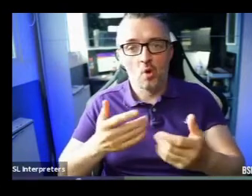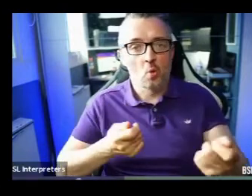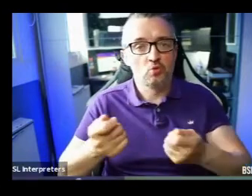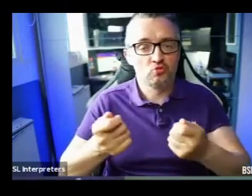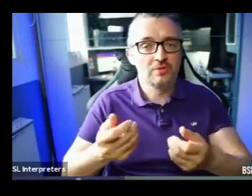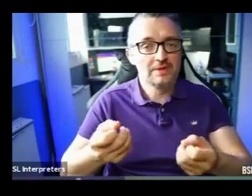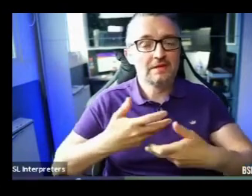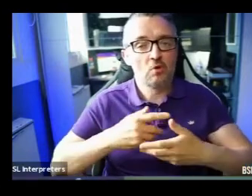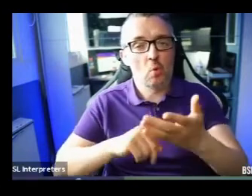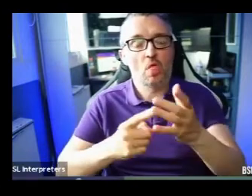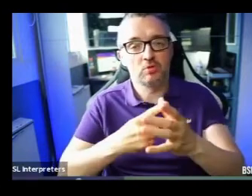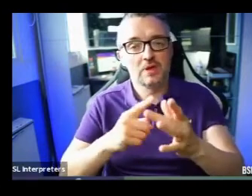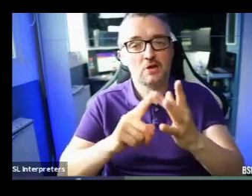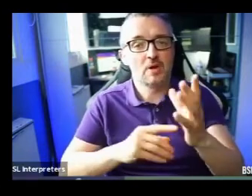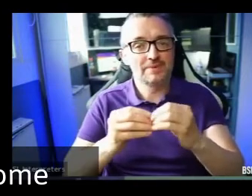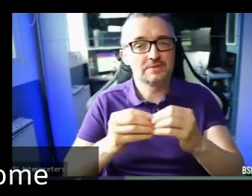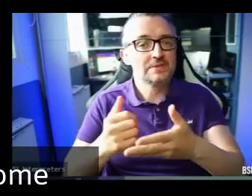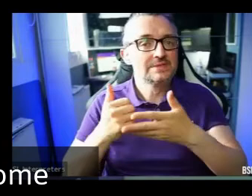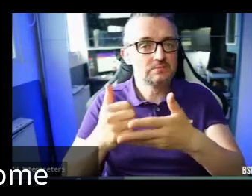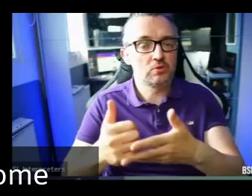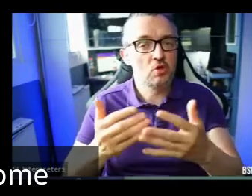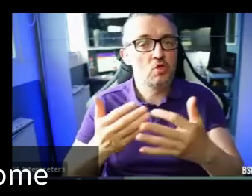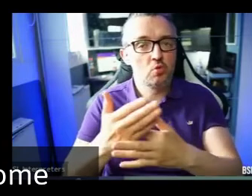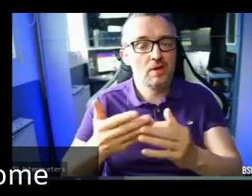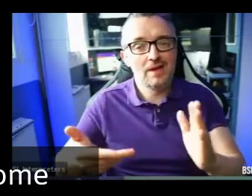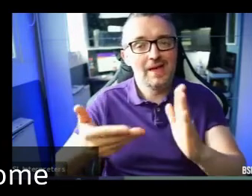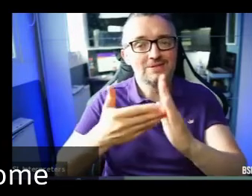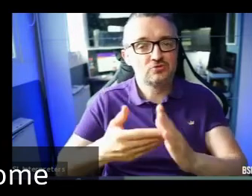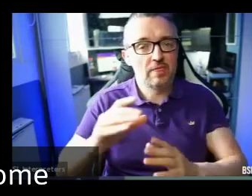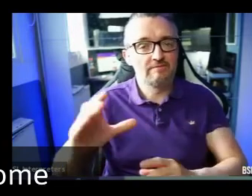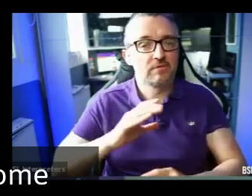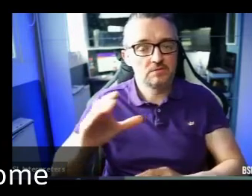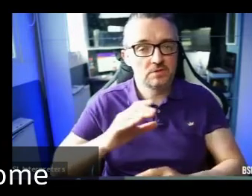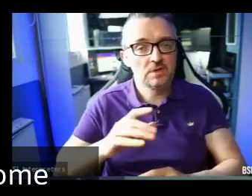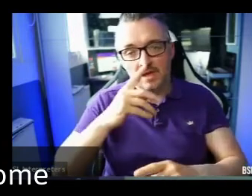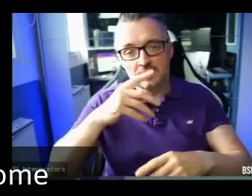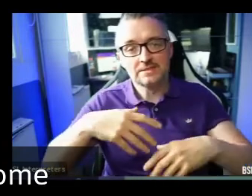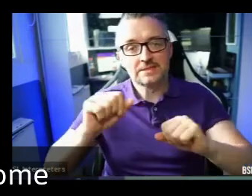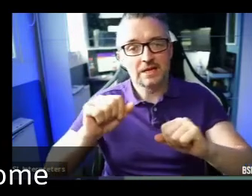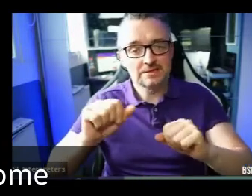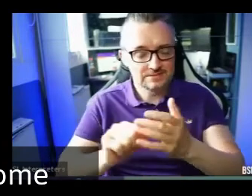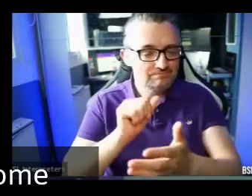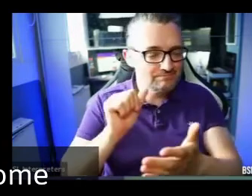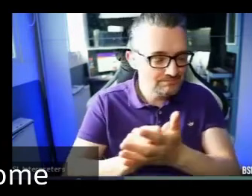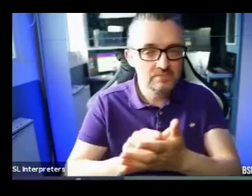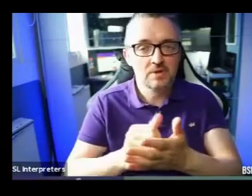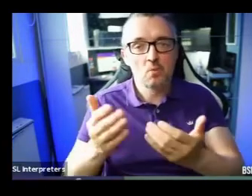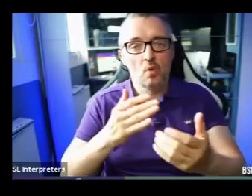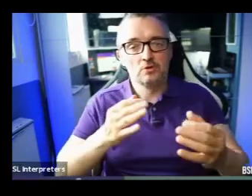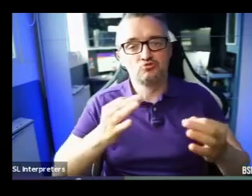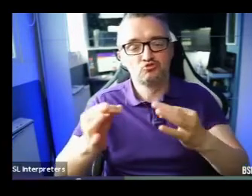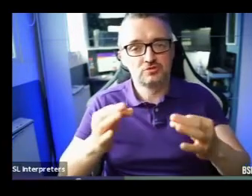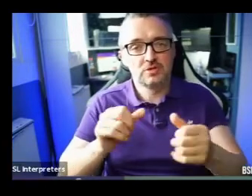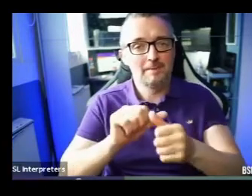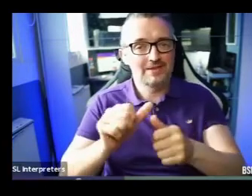more control and give our local authorities and IGB some support through some additional funding to start to get this right and to get a